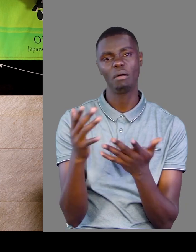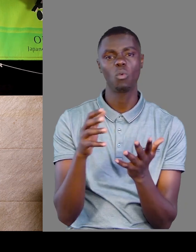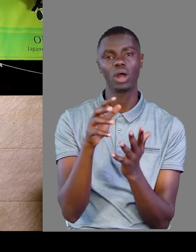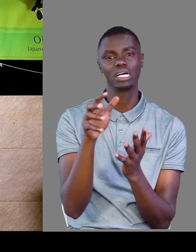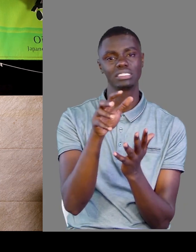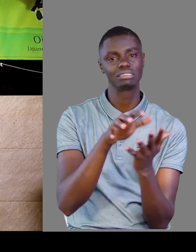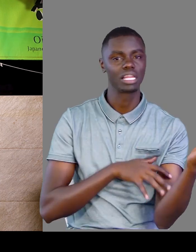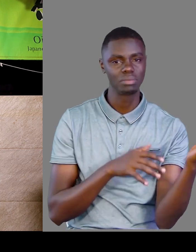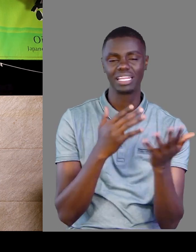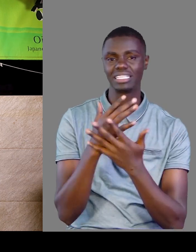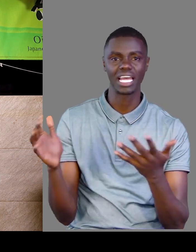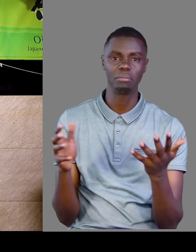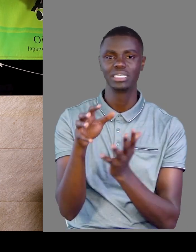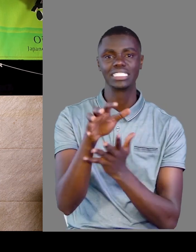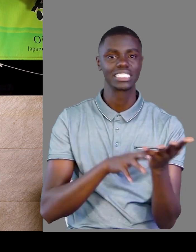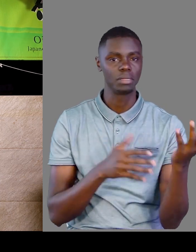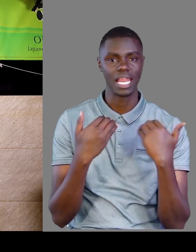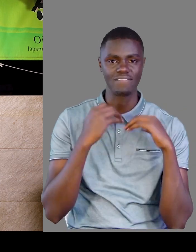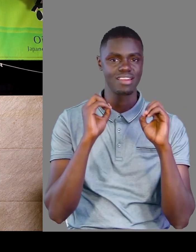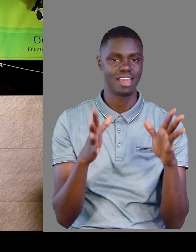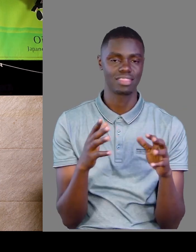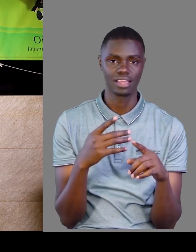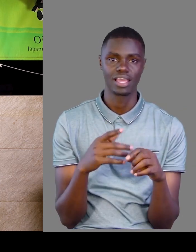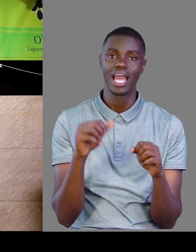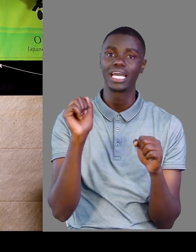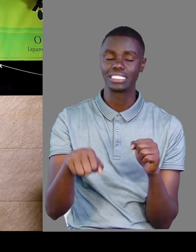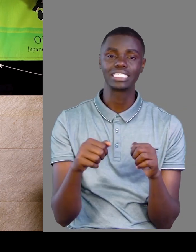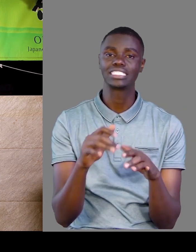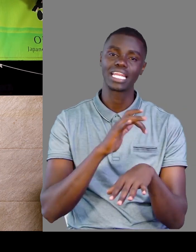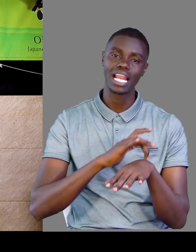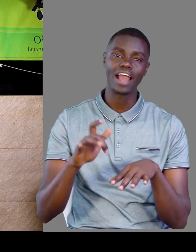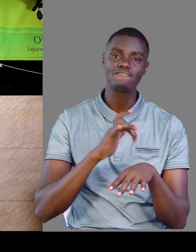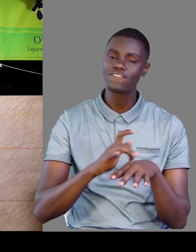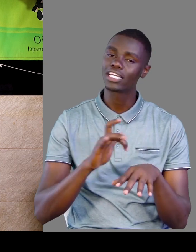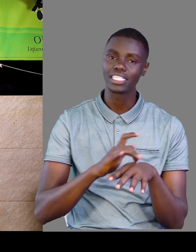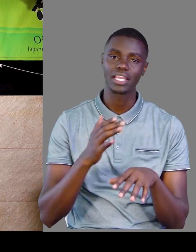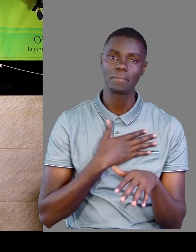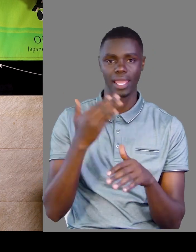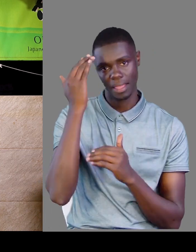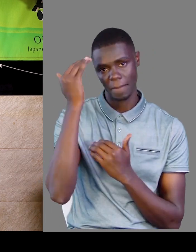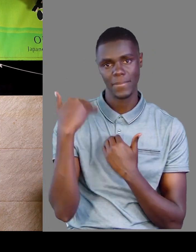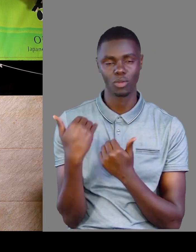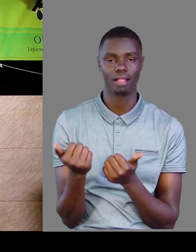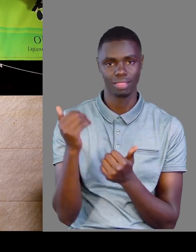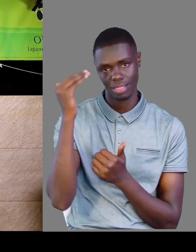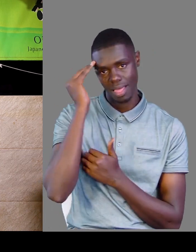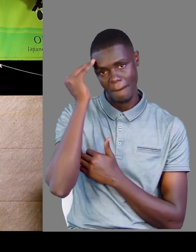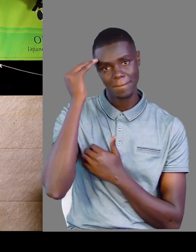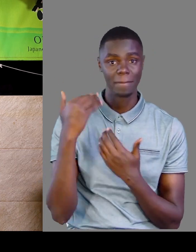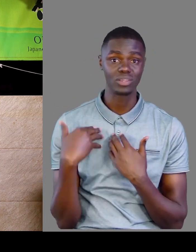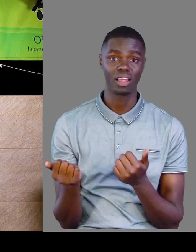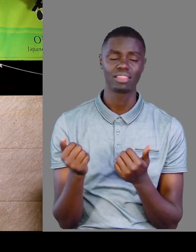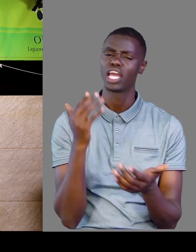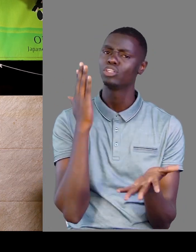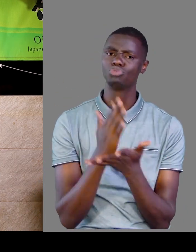Some of them were not scripted, as I said. And yes, they took a toll on my mental health. And yes, I've